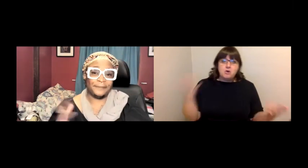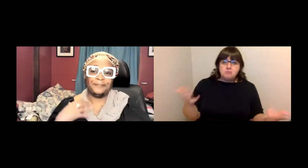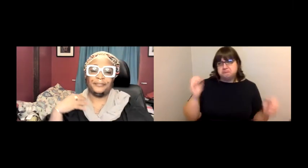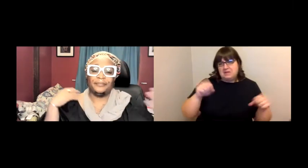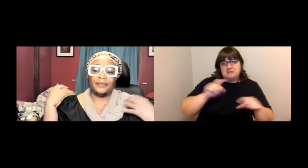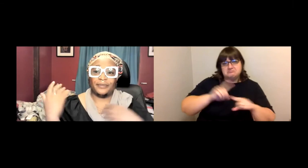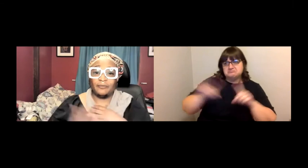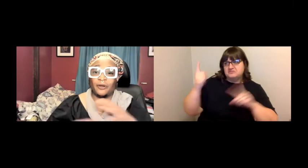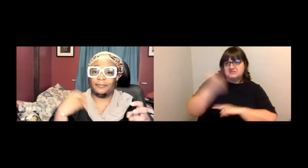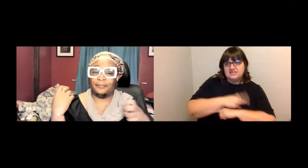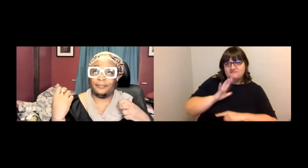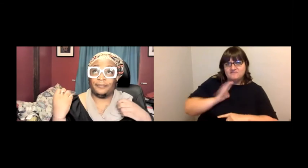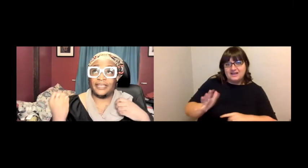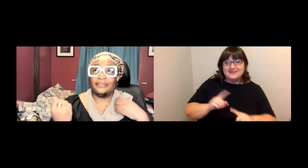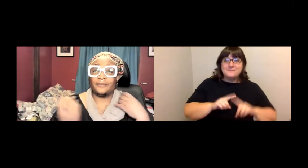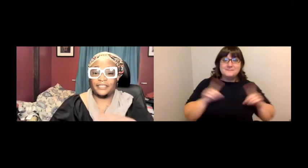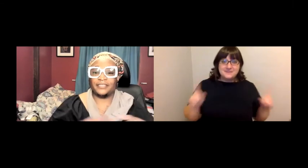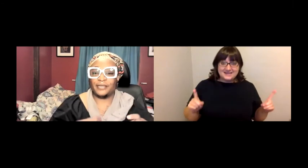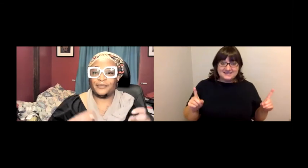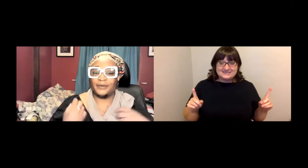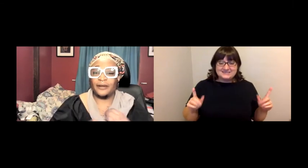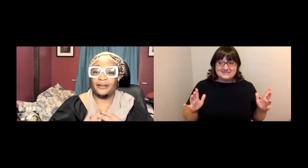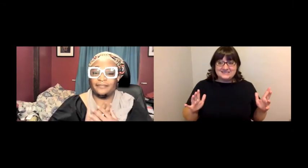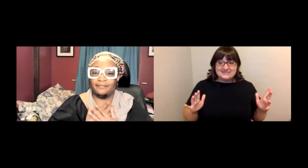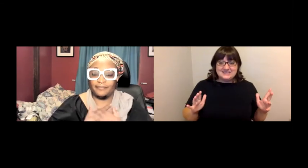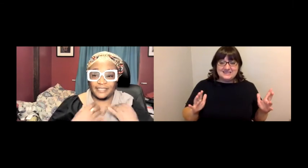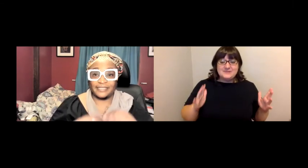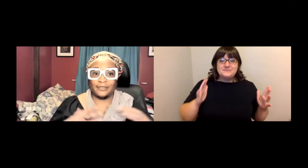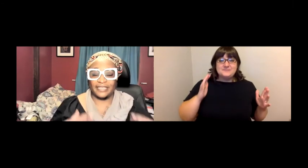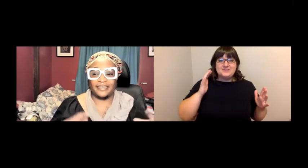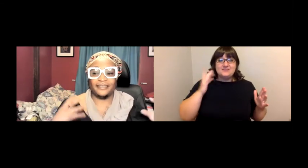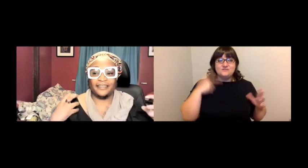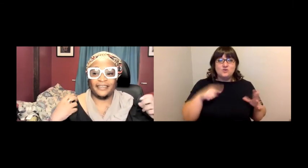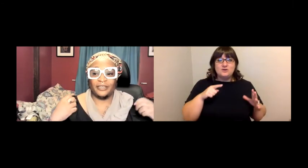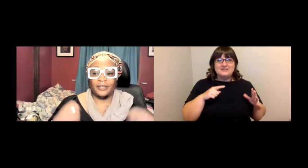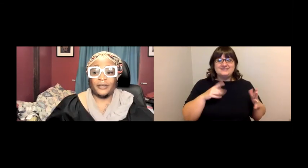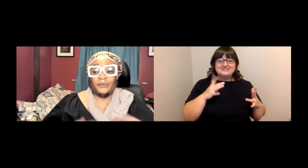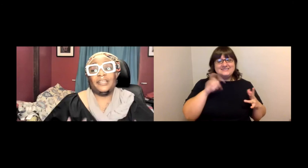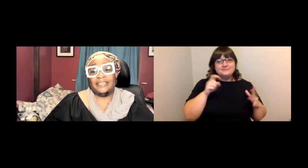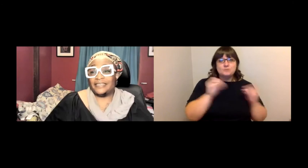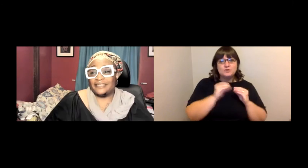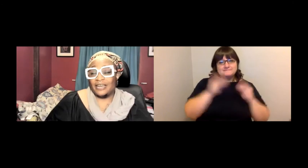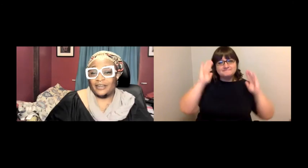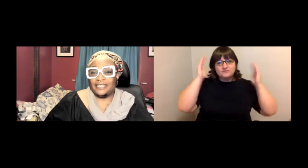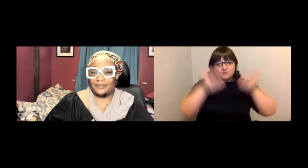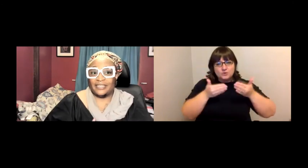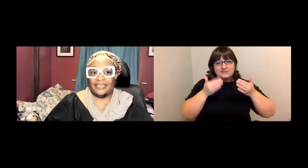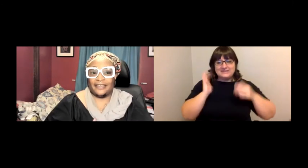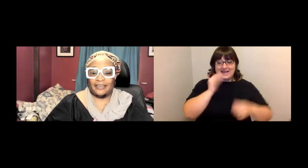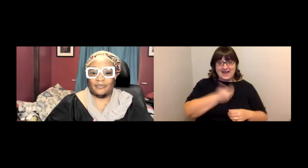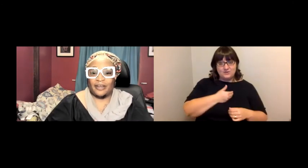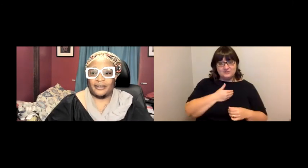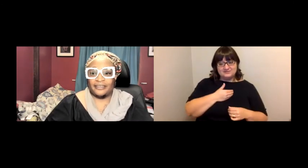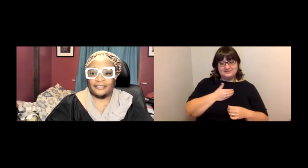day. But being more in relationship to how our disabled can really exist and how our needs